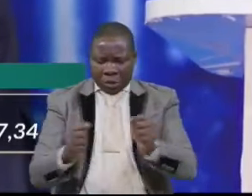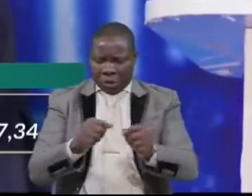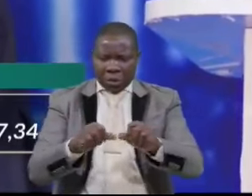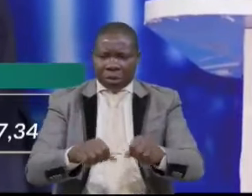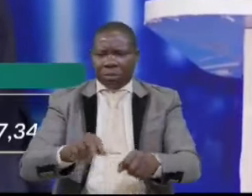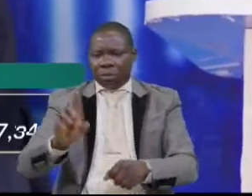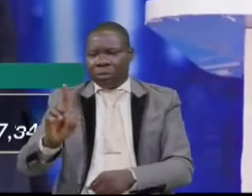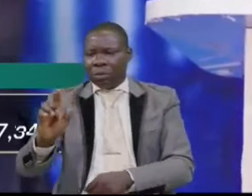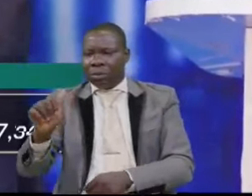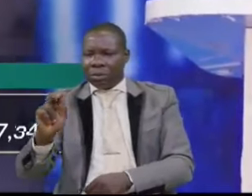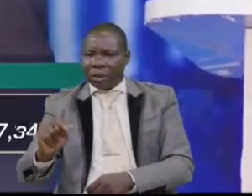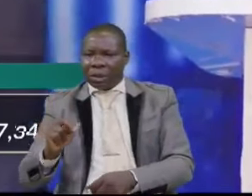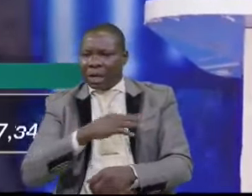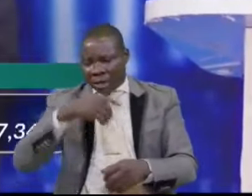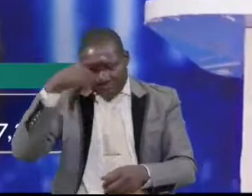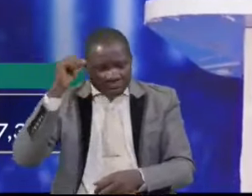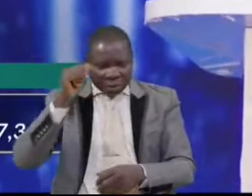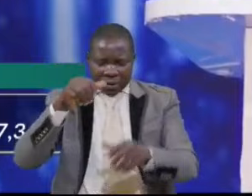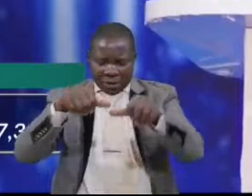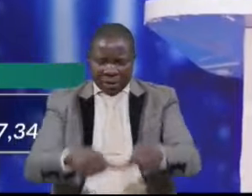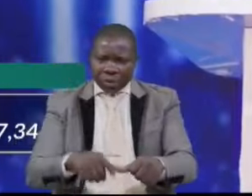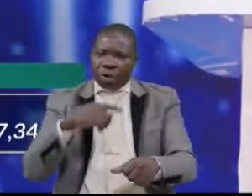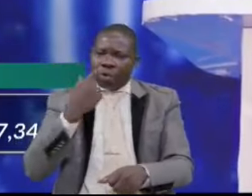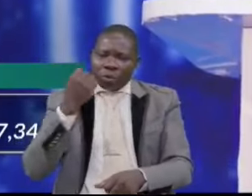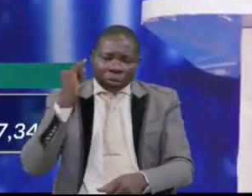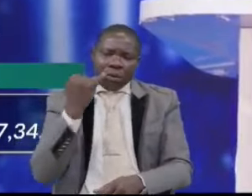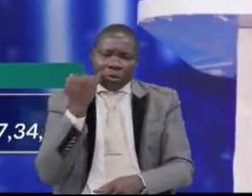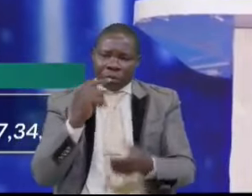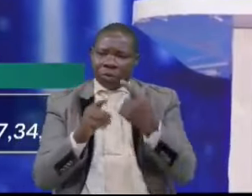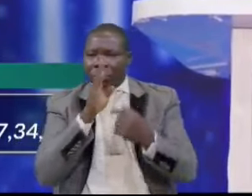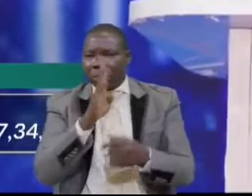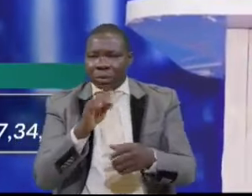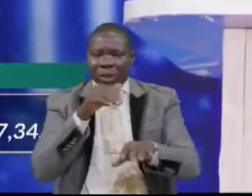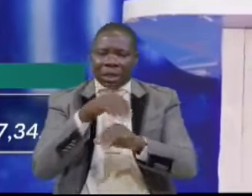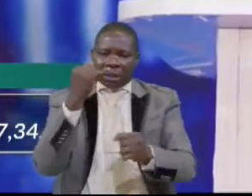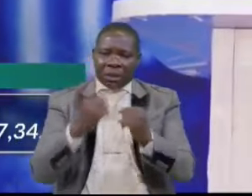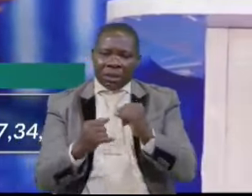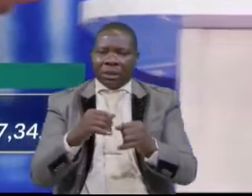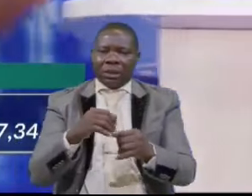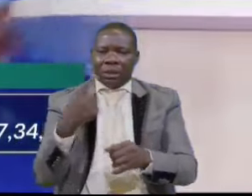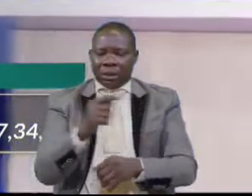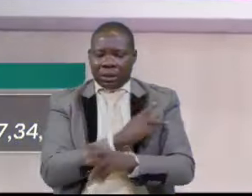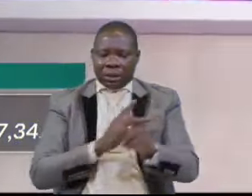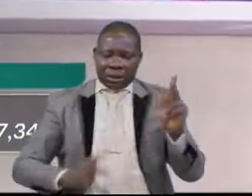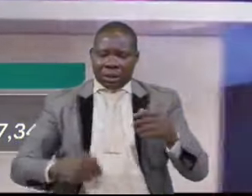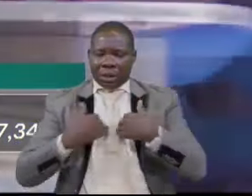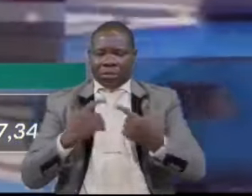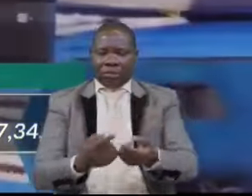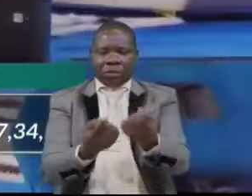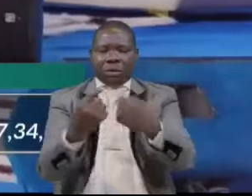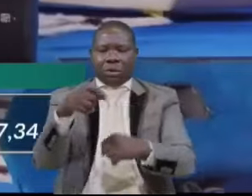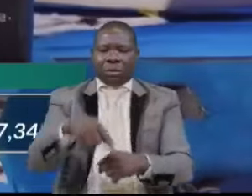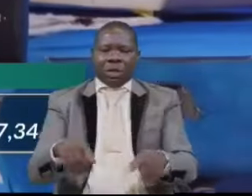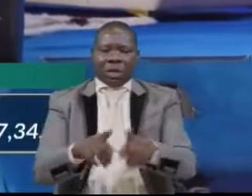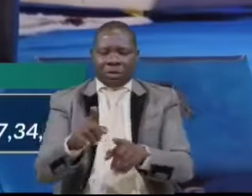Daniel remained who he ought to be, eventually Nebuchadnezzar had to come down. As we go through life,